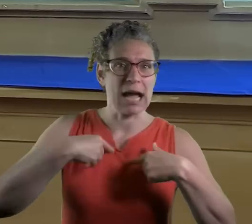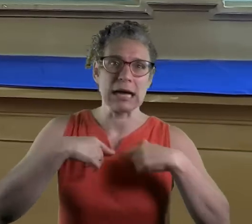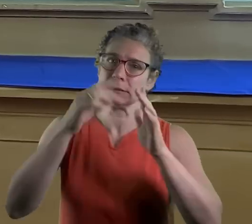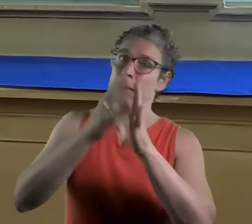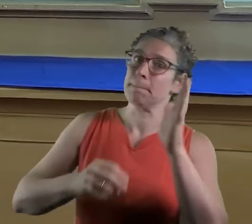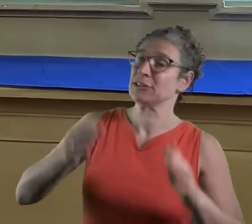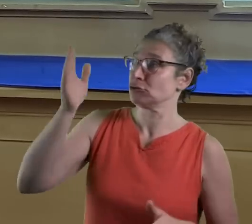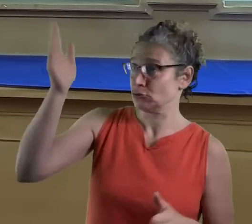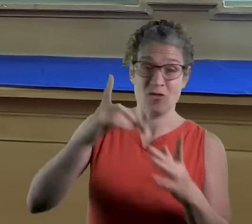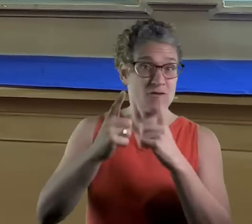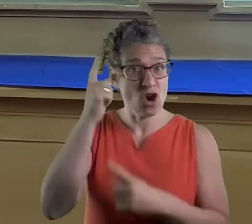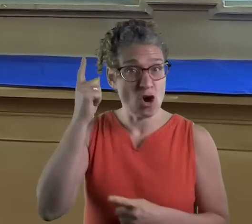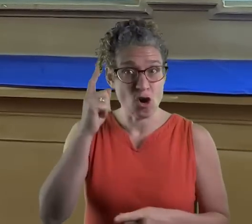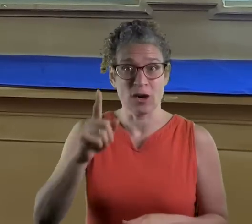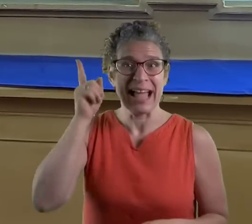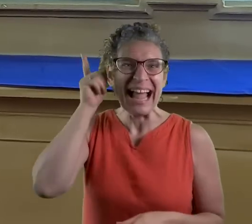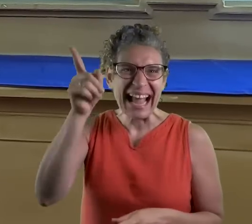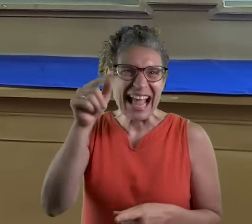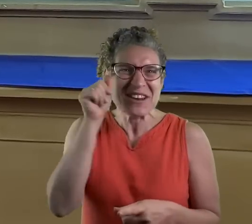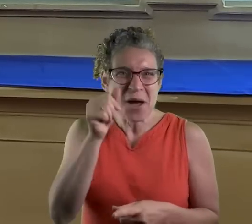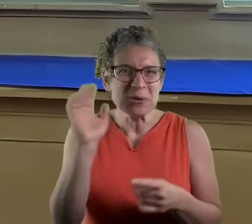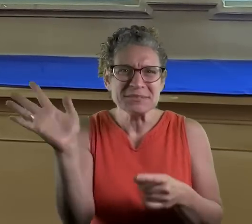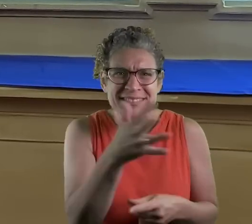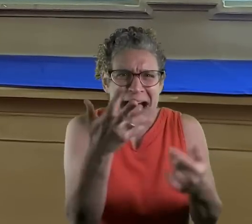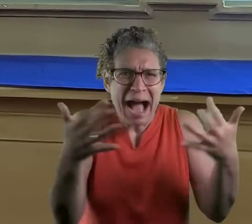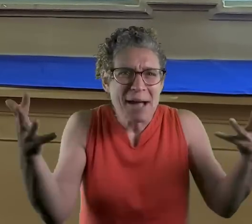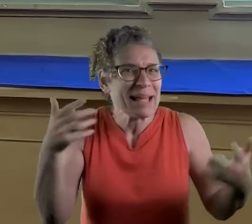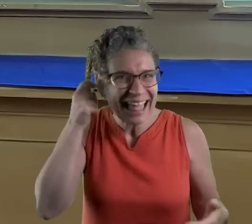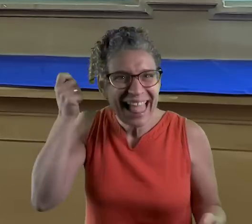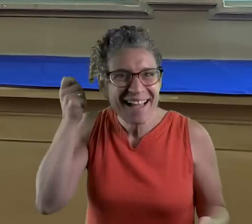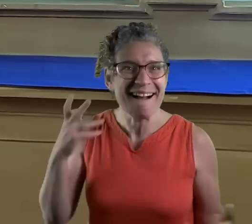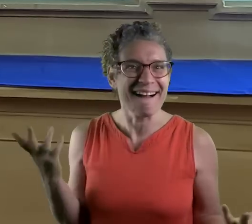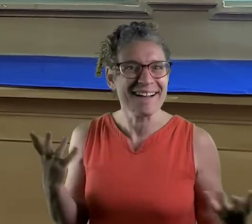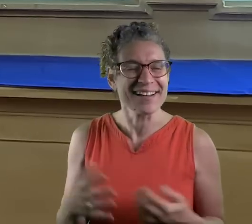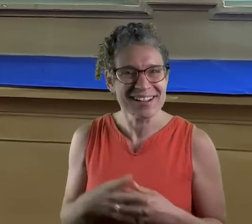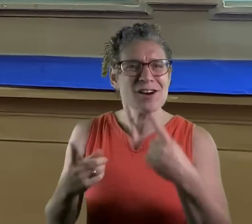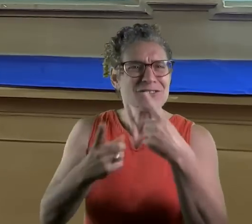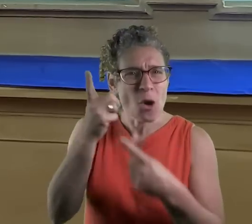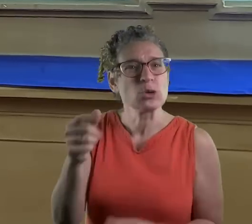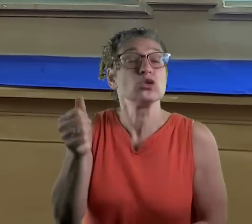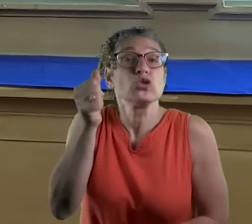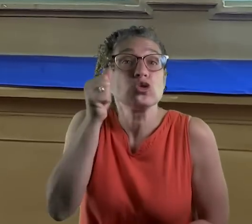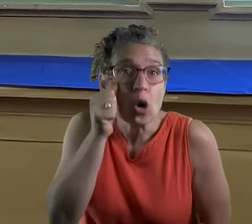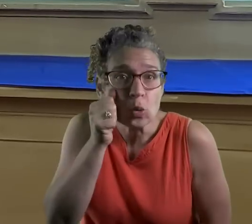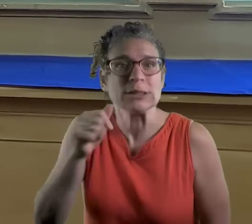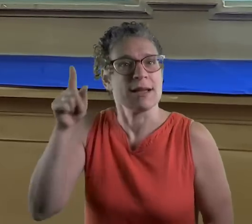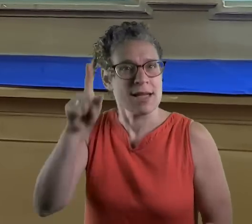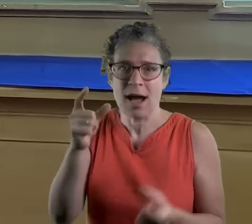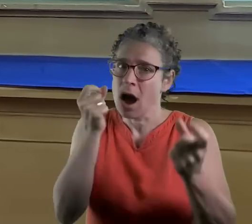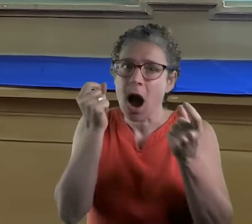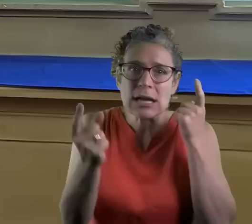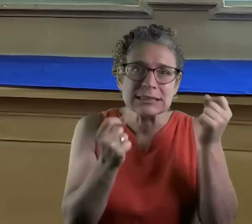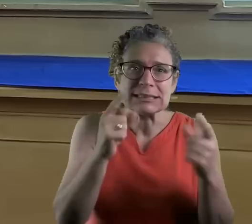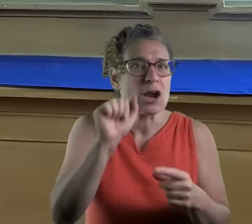of God, who has counted every hair on our head. God knows and understands everything